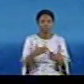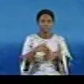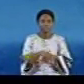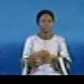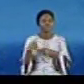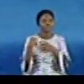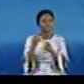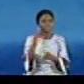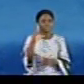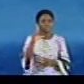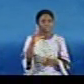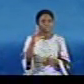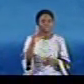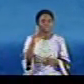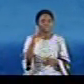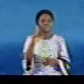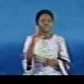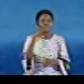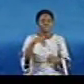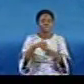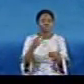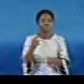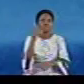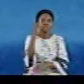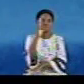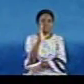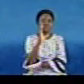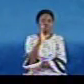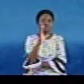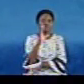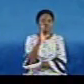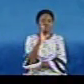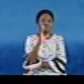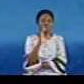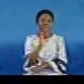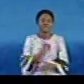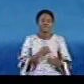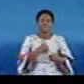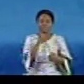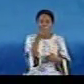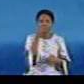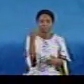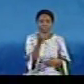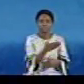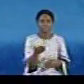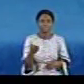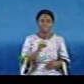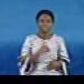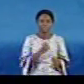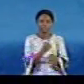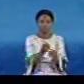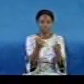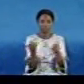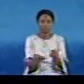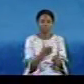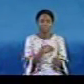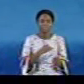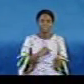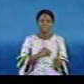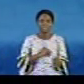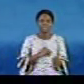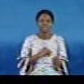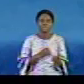and I came here, and I just wanted to test myself, and I noticed that the ulcer pain that I used to have